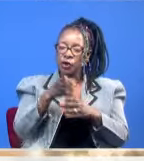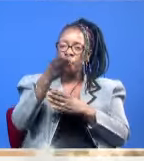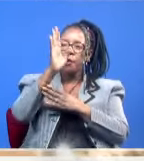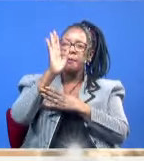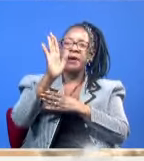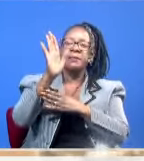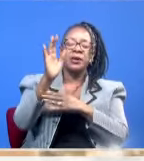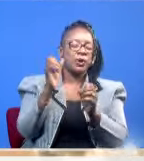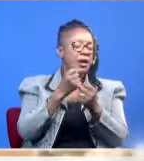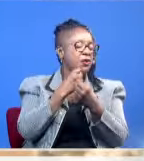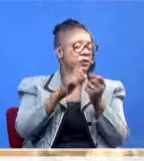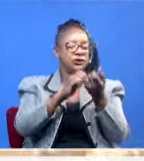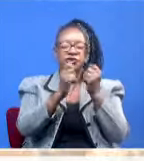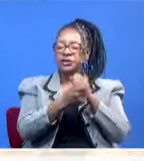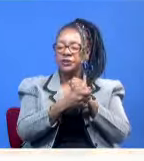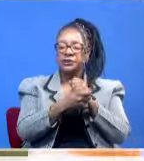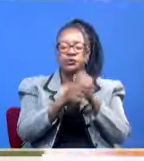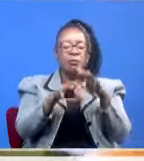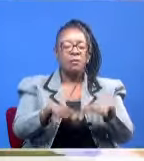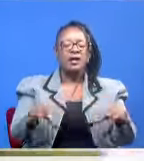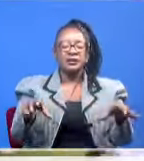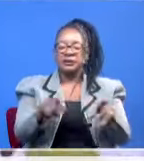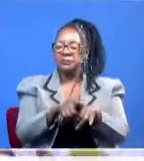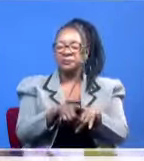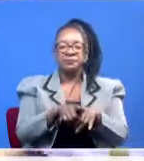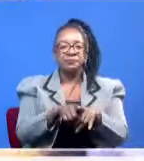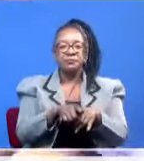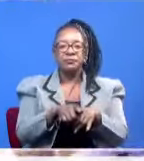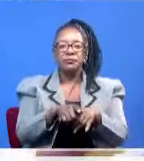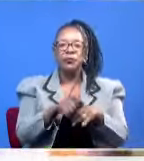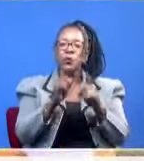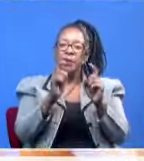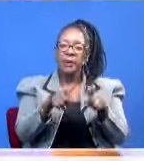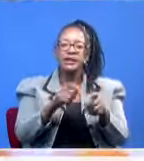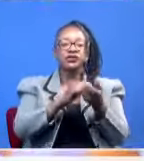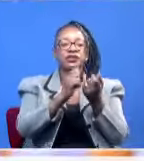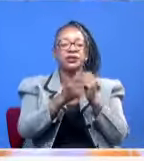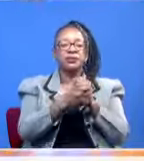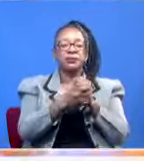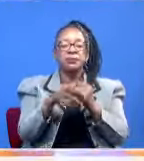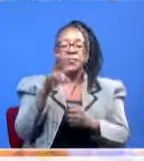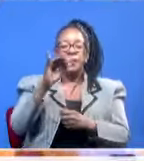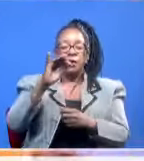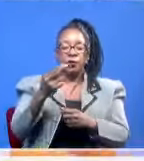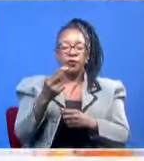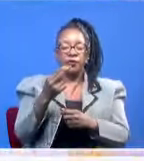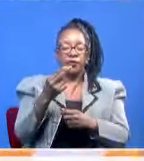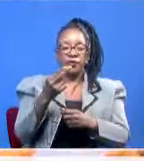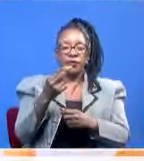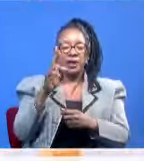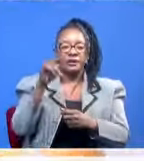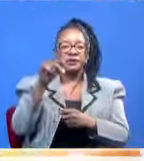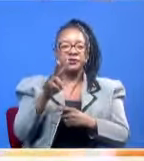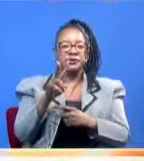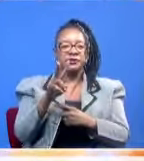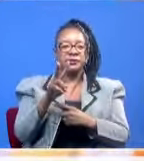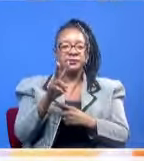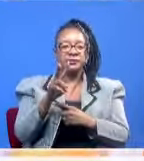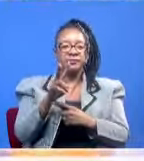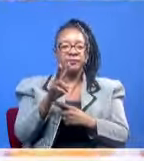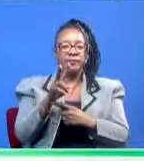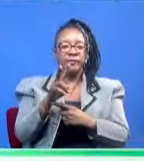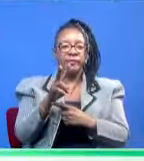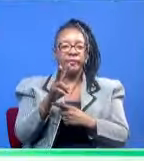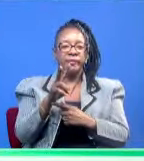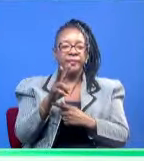we cannot turn our places of worship to marketplace. Dear leaders, we must change. Ruth Sarmui Chesenge, NTV.